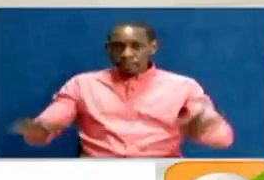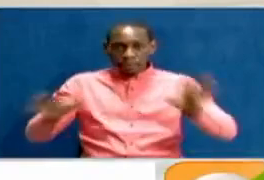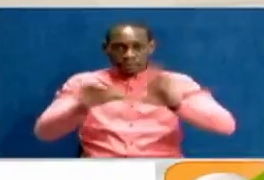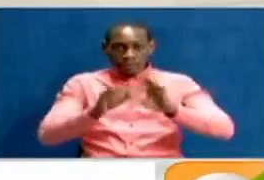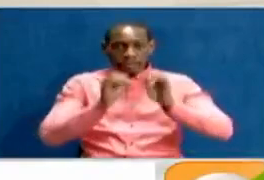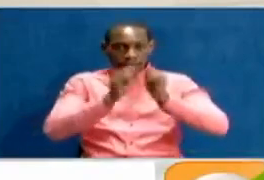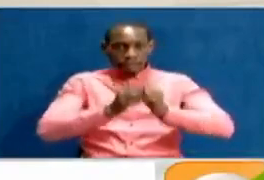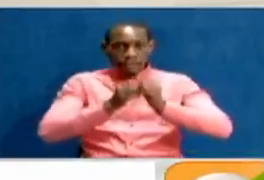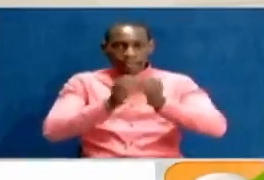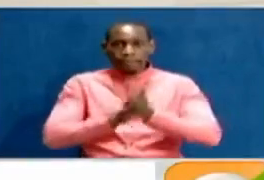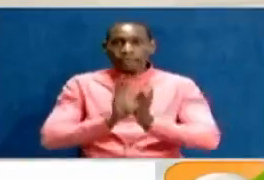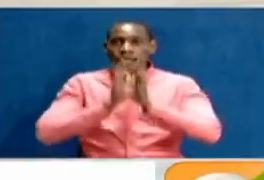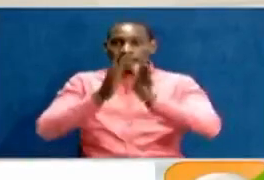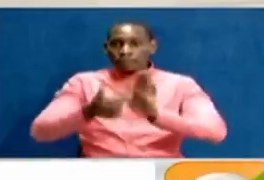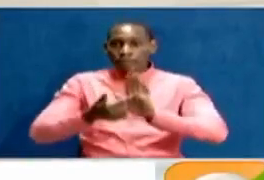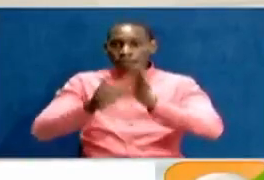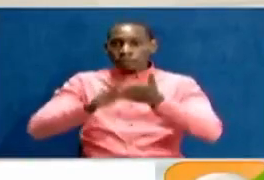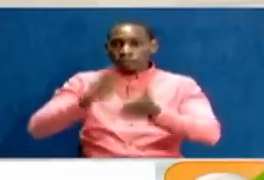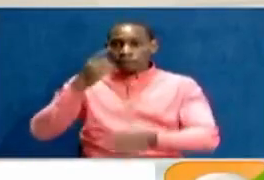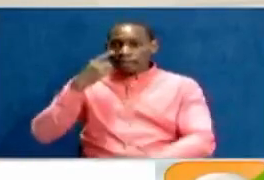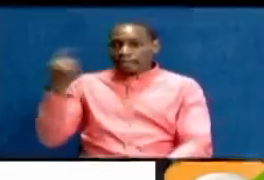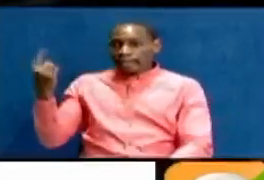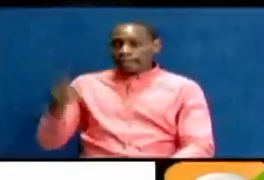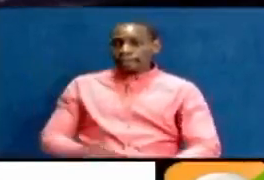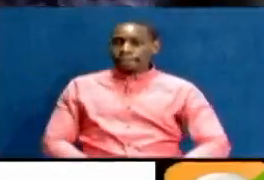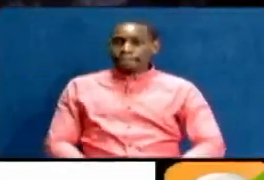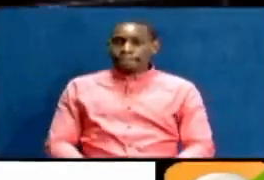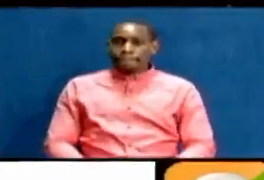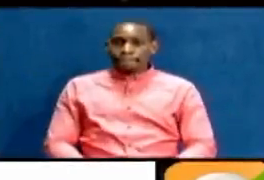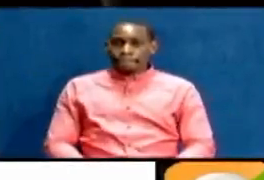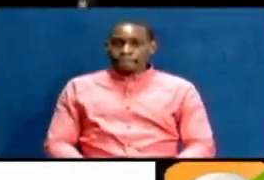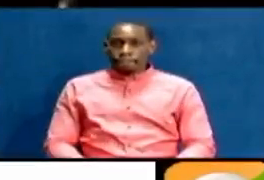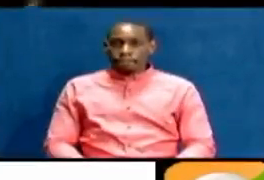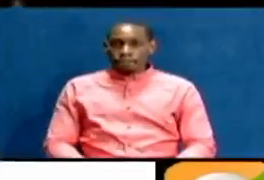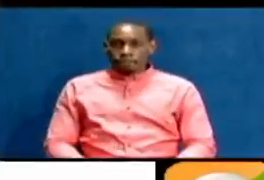together. Chemitai Goin reports.